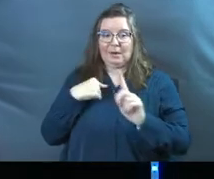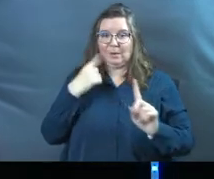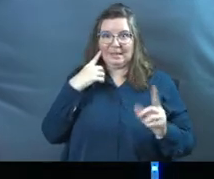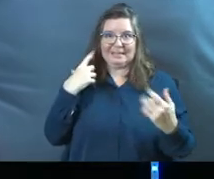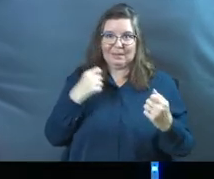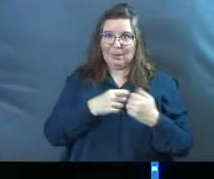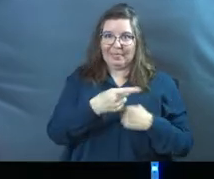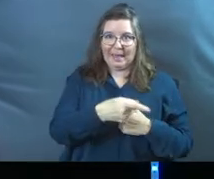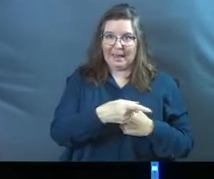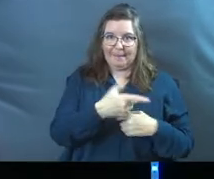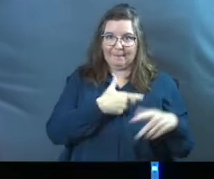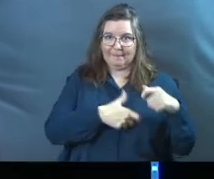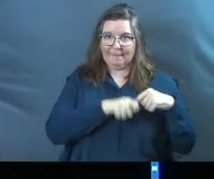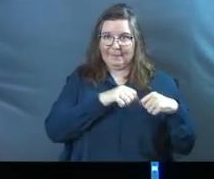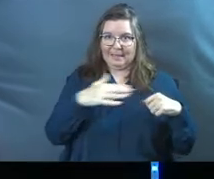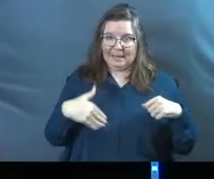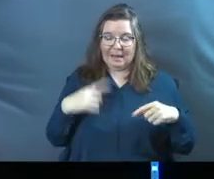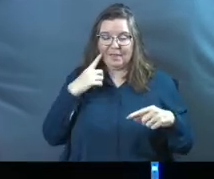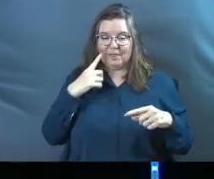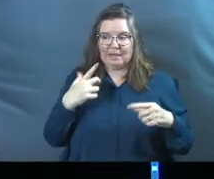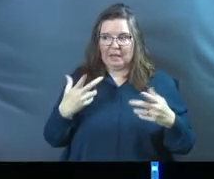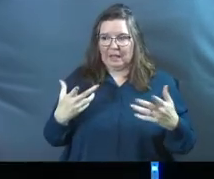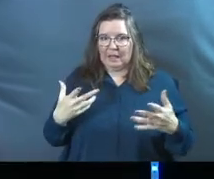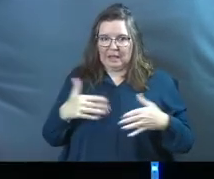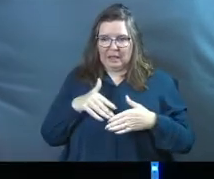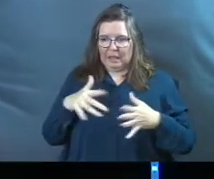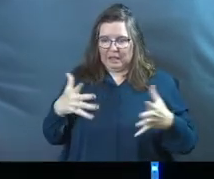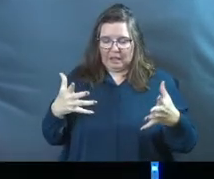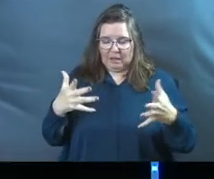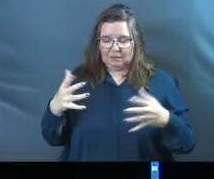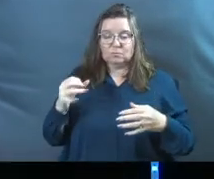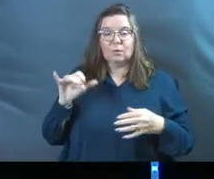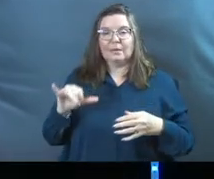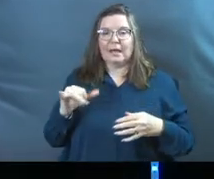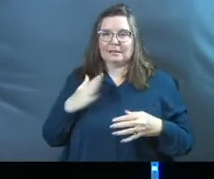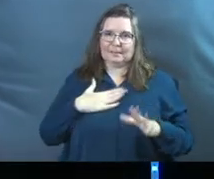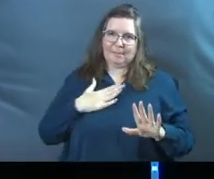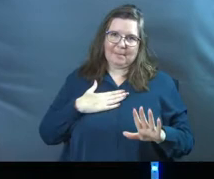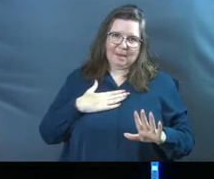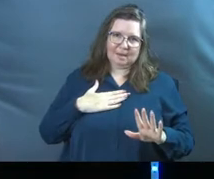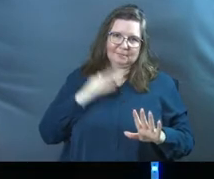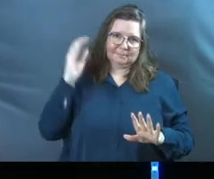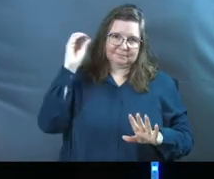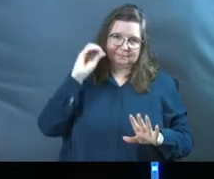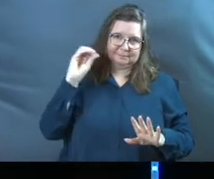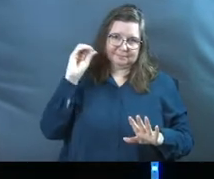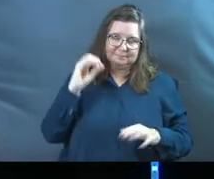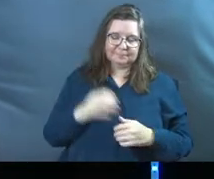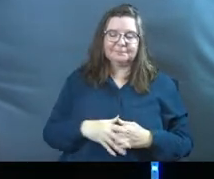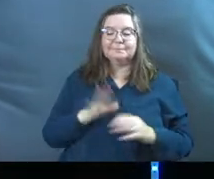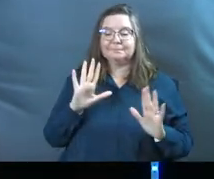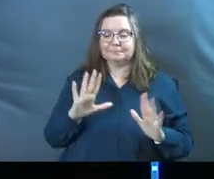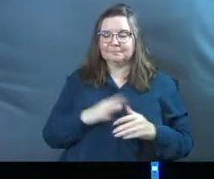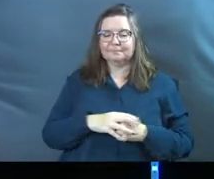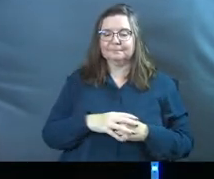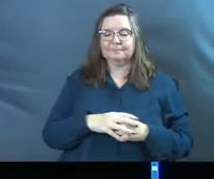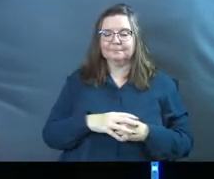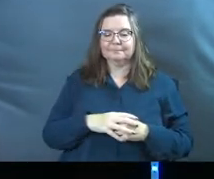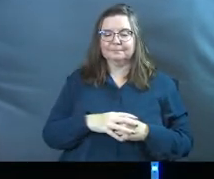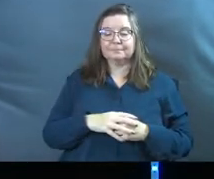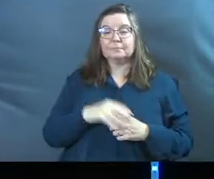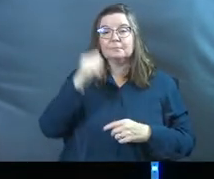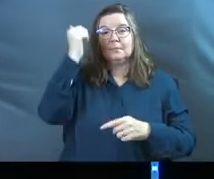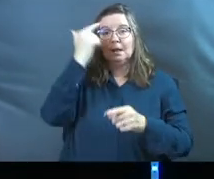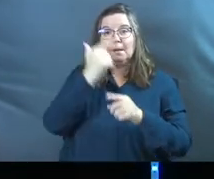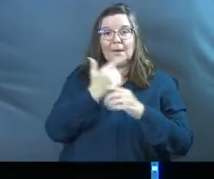them exactly quite yet. And I think he's putting it together. So that's just my read on it. Okay, so